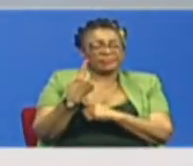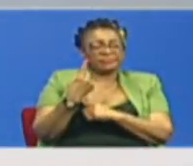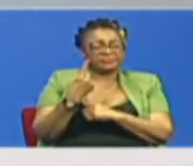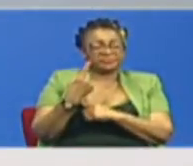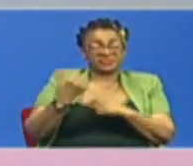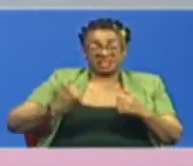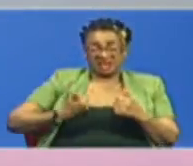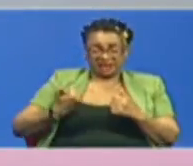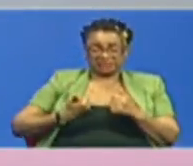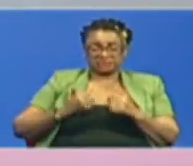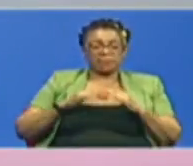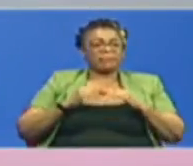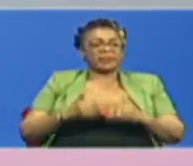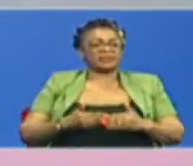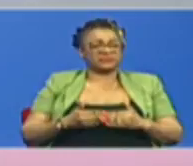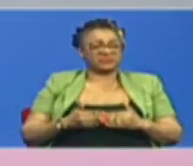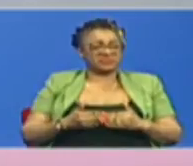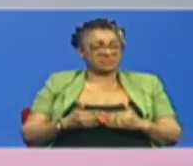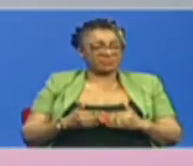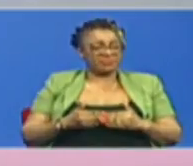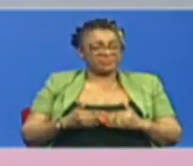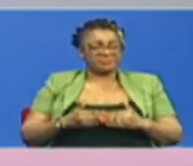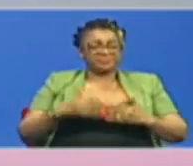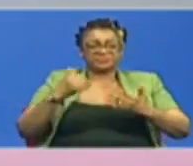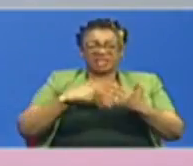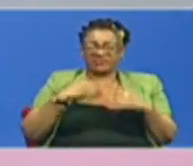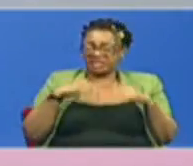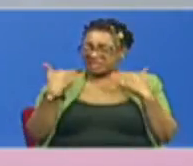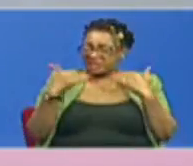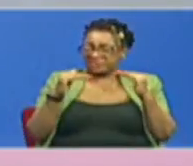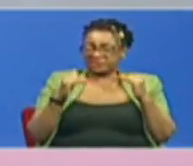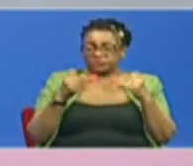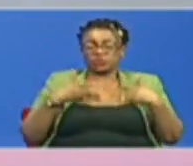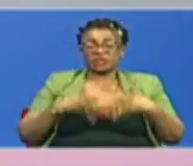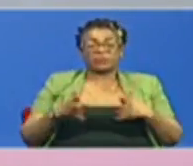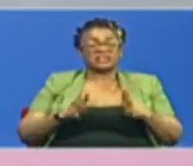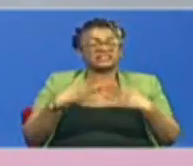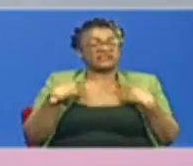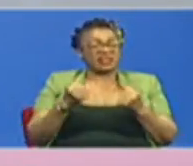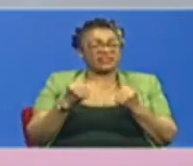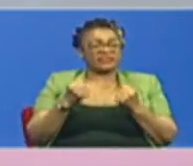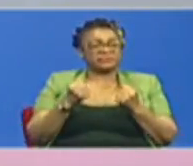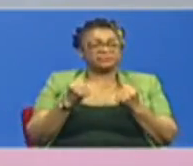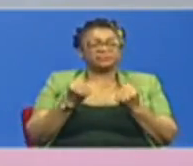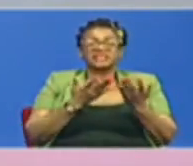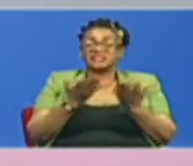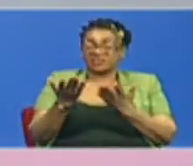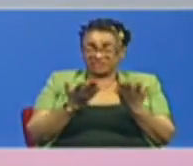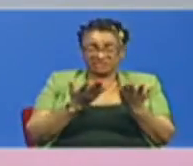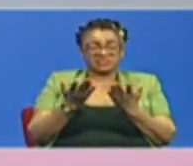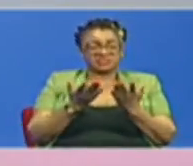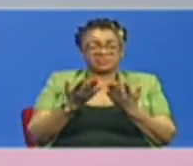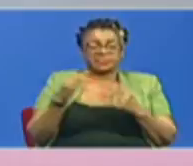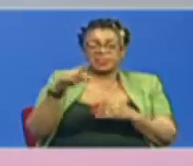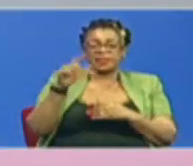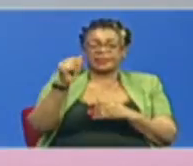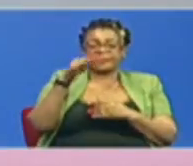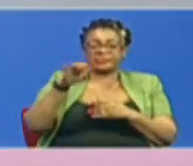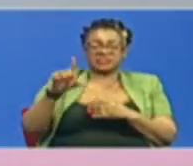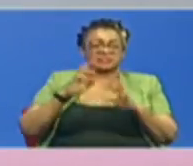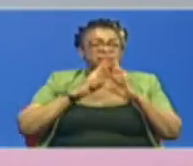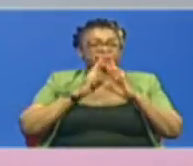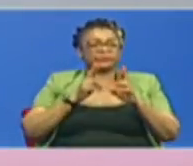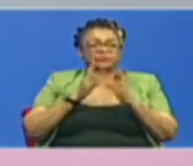and limited access to reproductive health information and services. But as our reporter Gabriel Kudaka now reports,